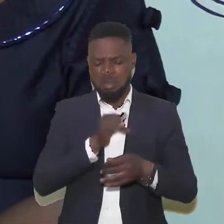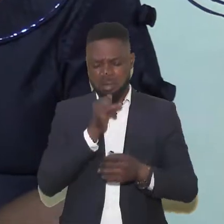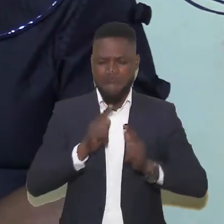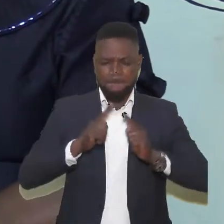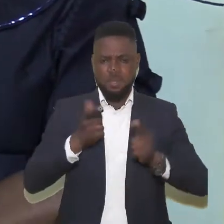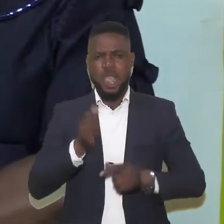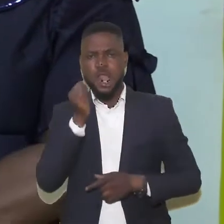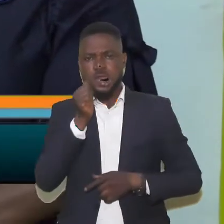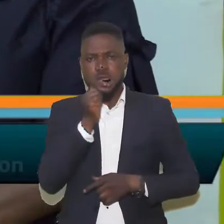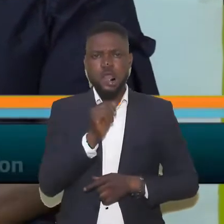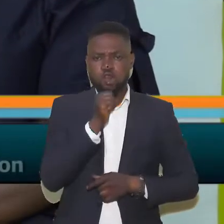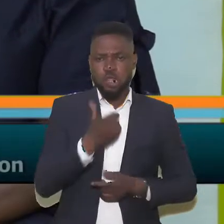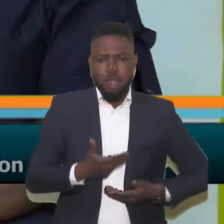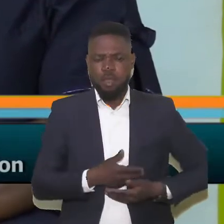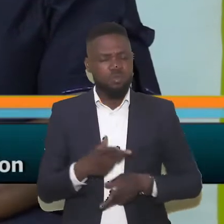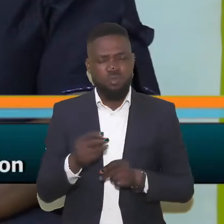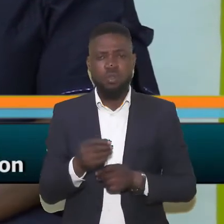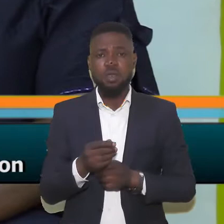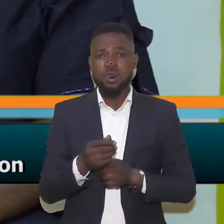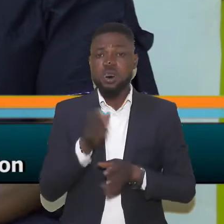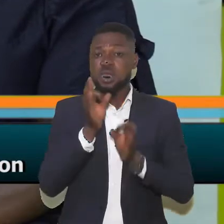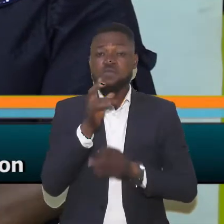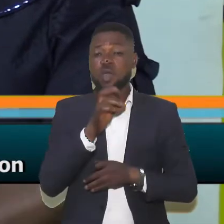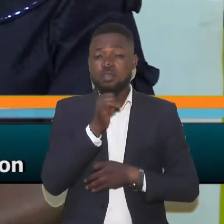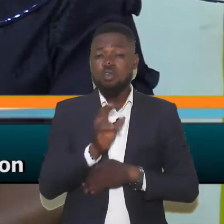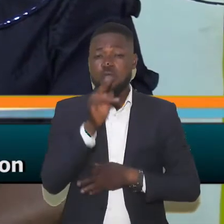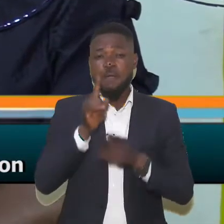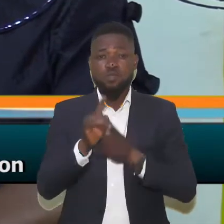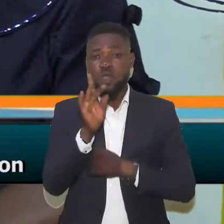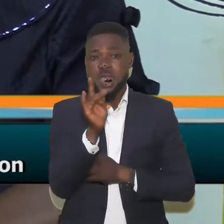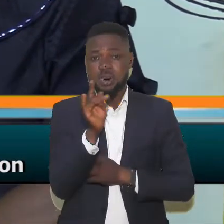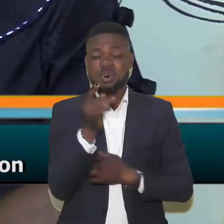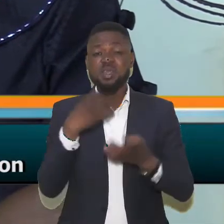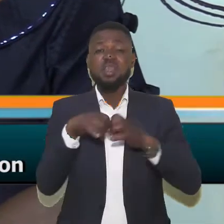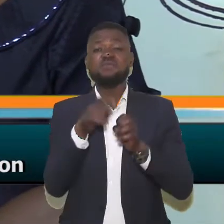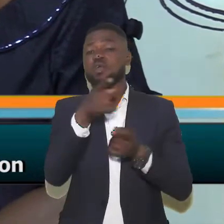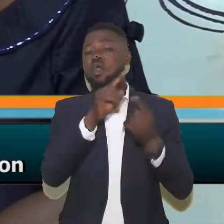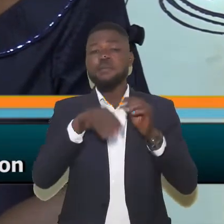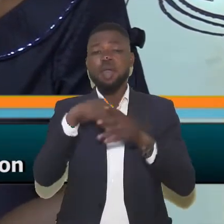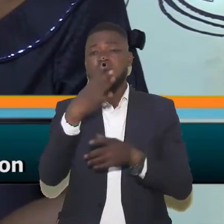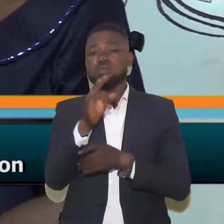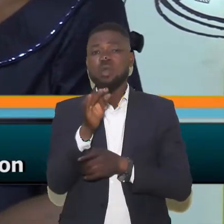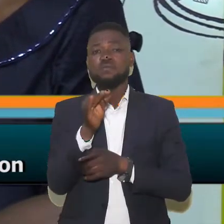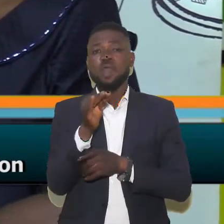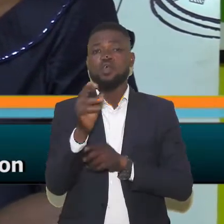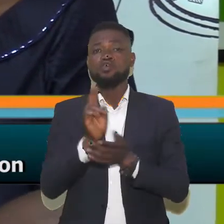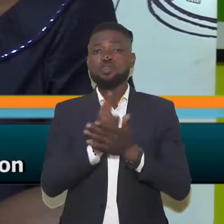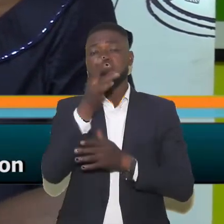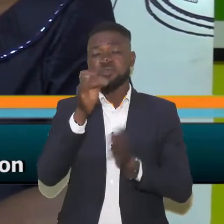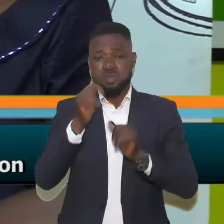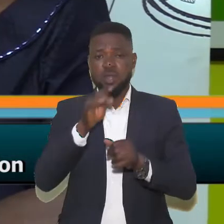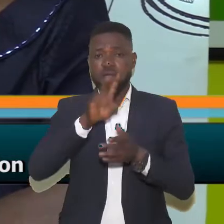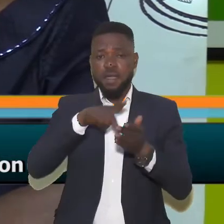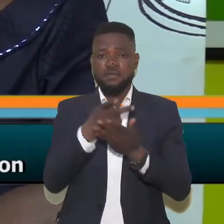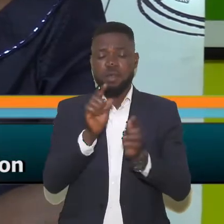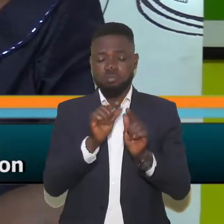I'm a big girl now. Oh yes, I'm not a baby. irrespective of how big, irrespective of whether they have even come out of university, they fall into the category of being